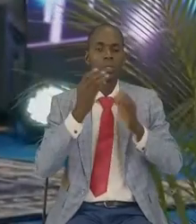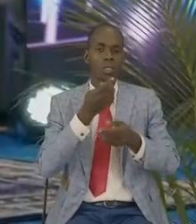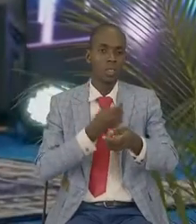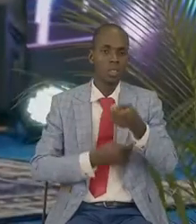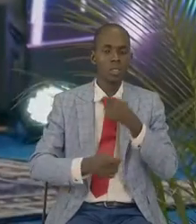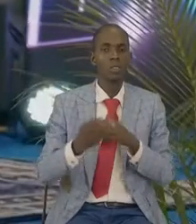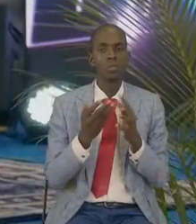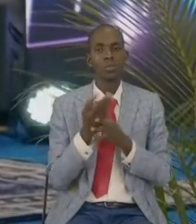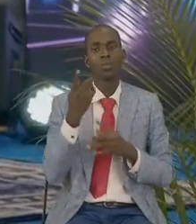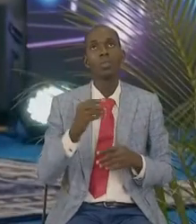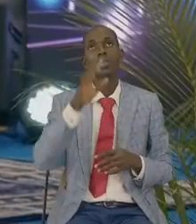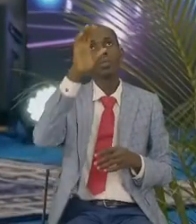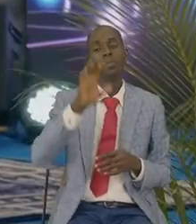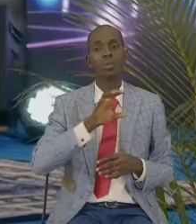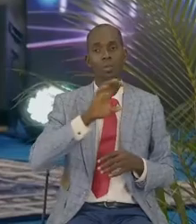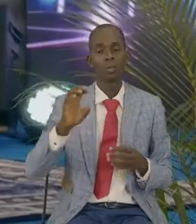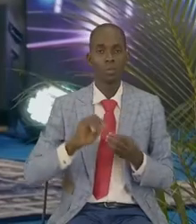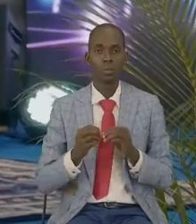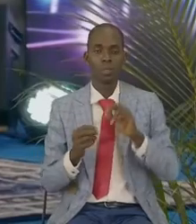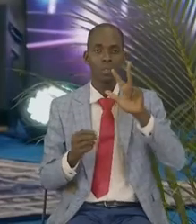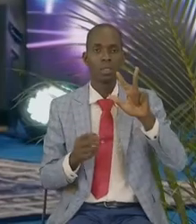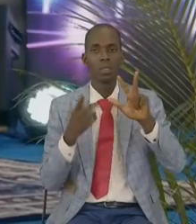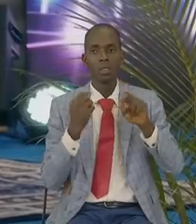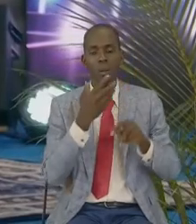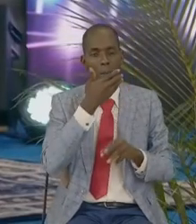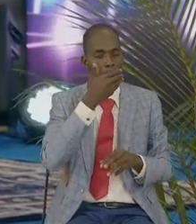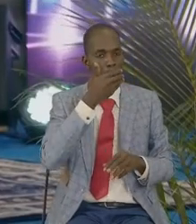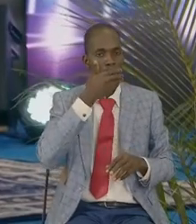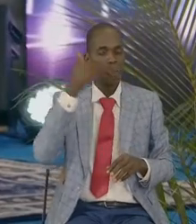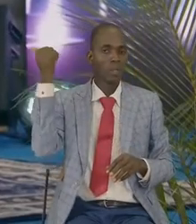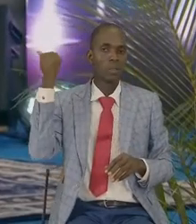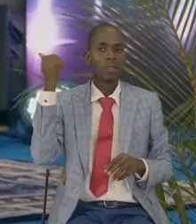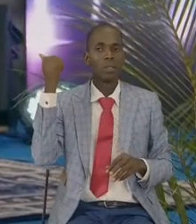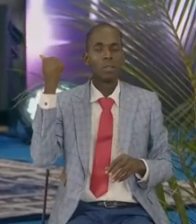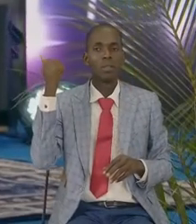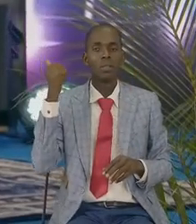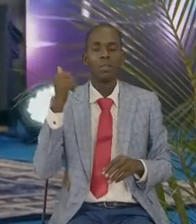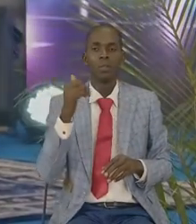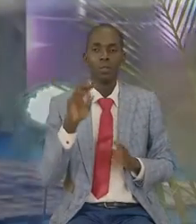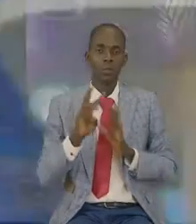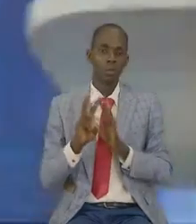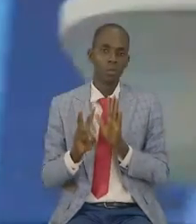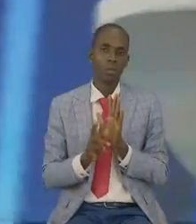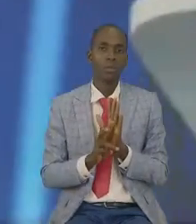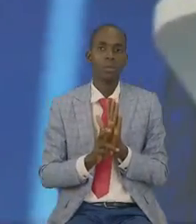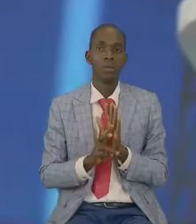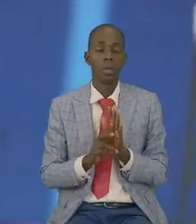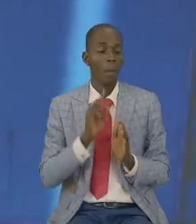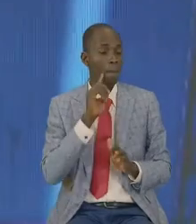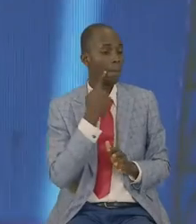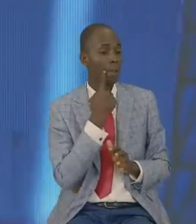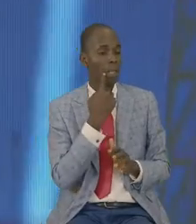Number three, the better will. Bitter, now better. I said